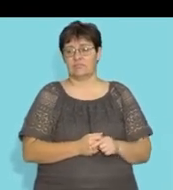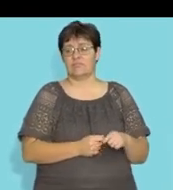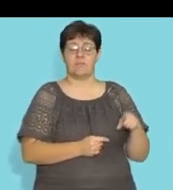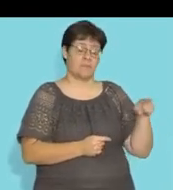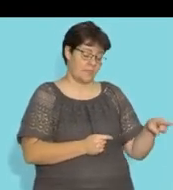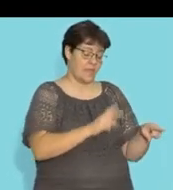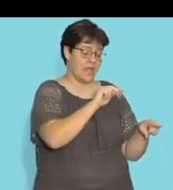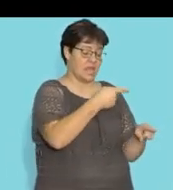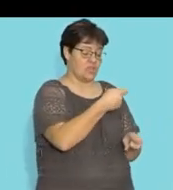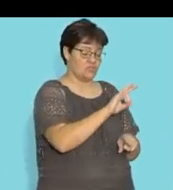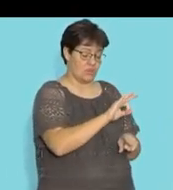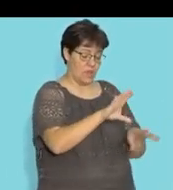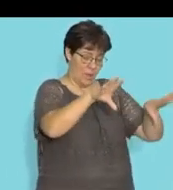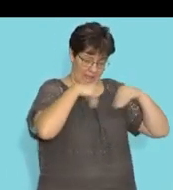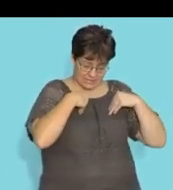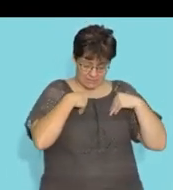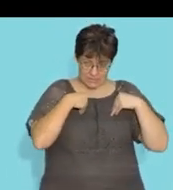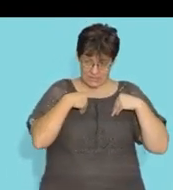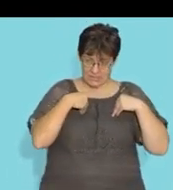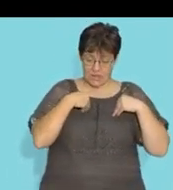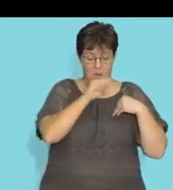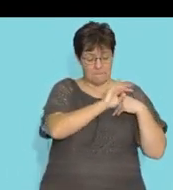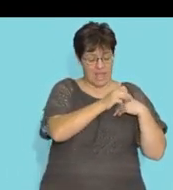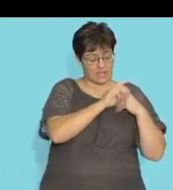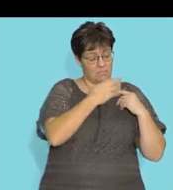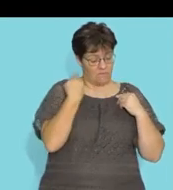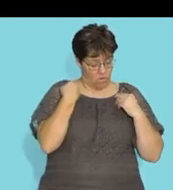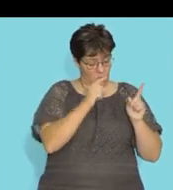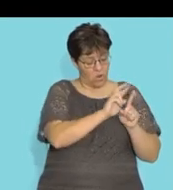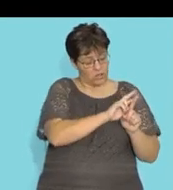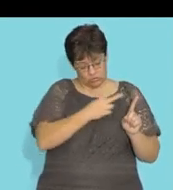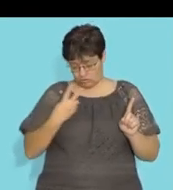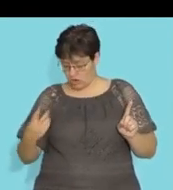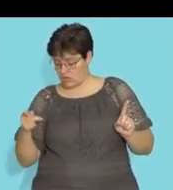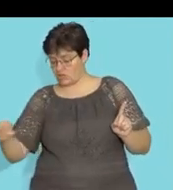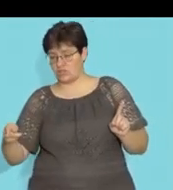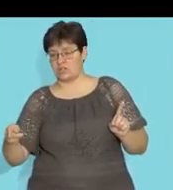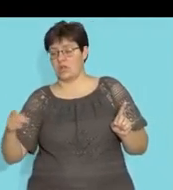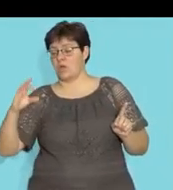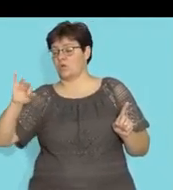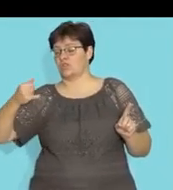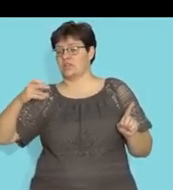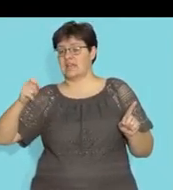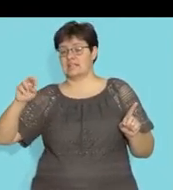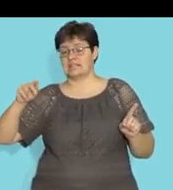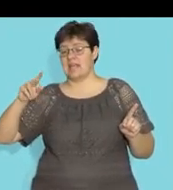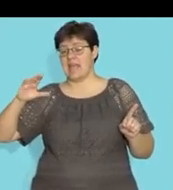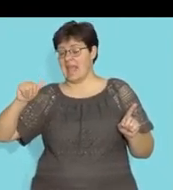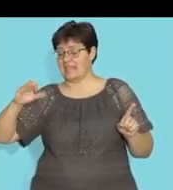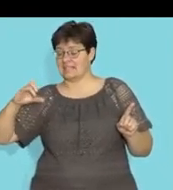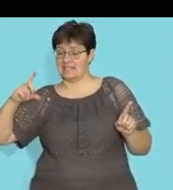happen now? The ammonium that will accept the proton will now become